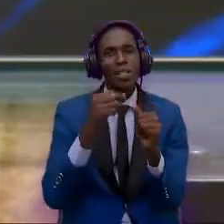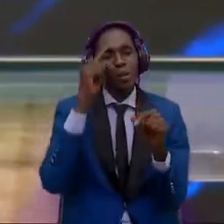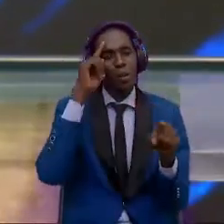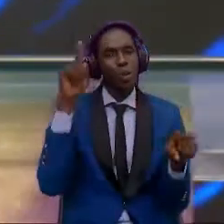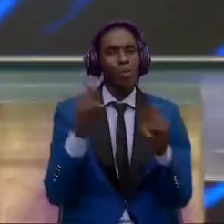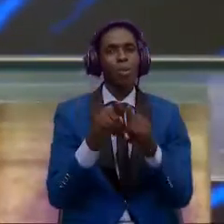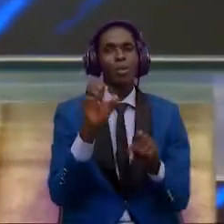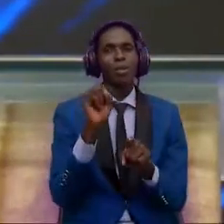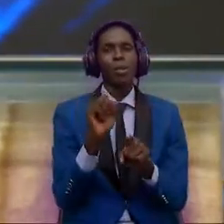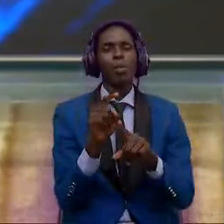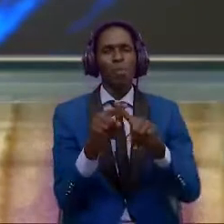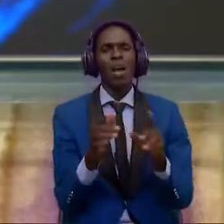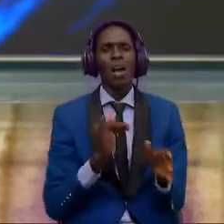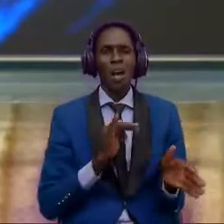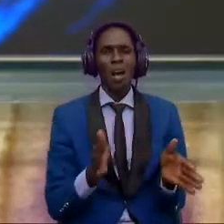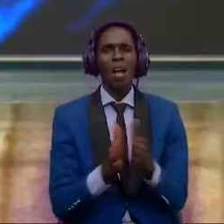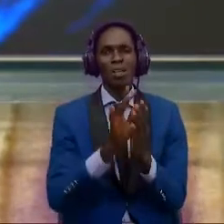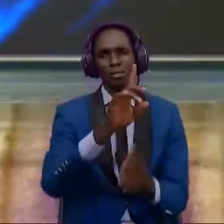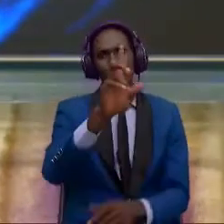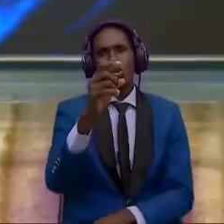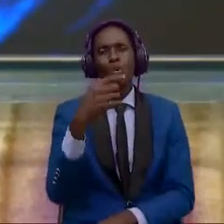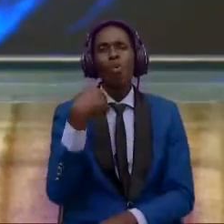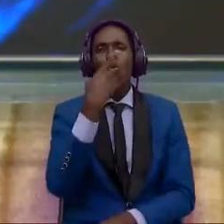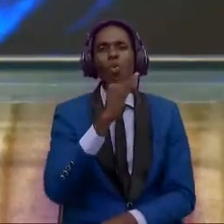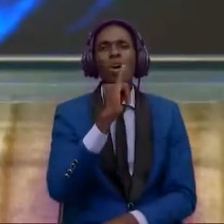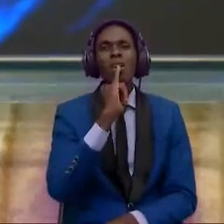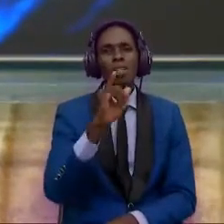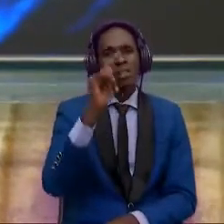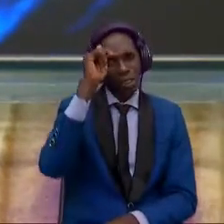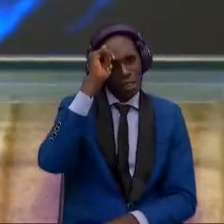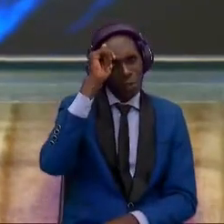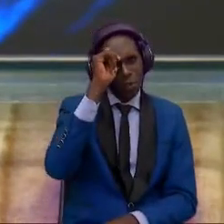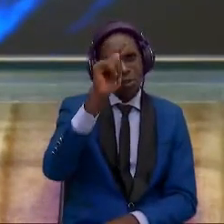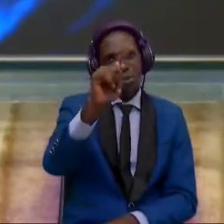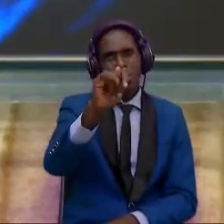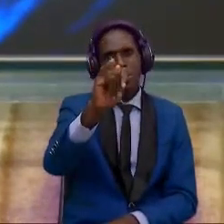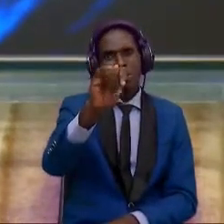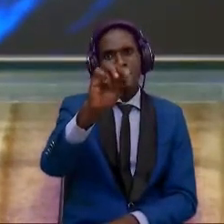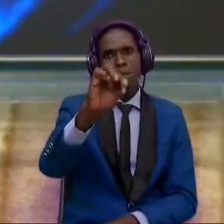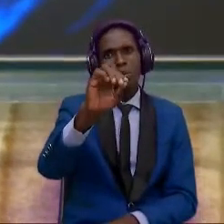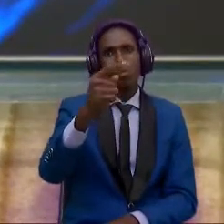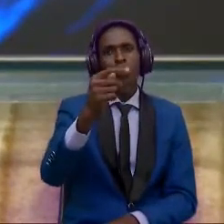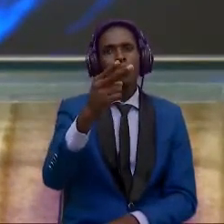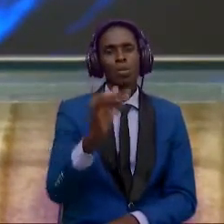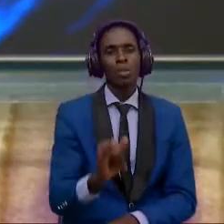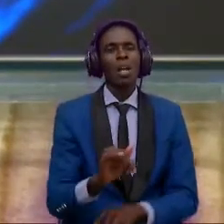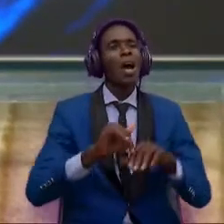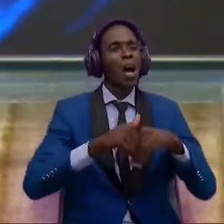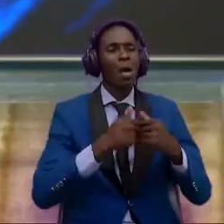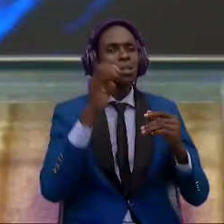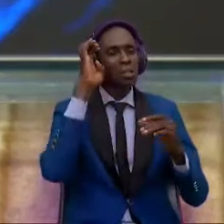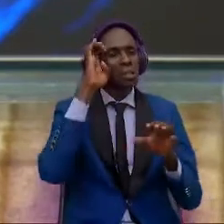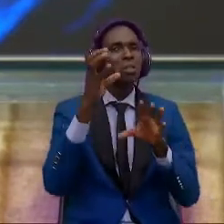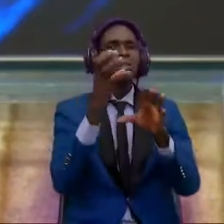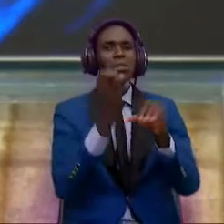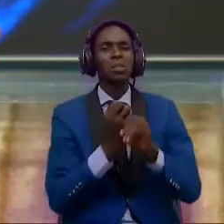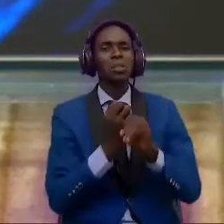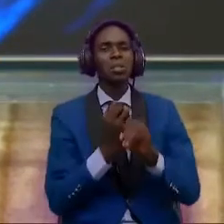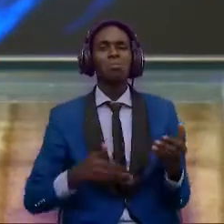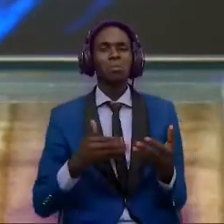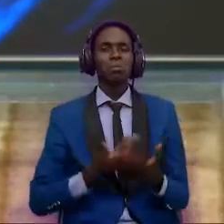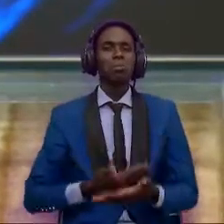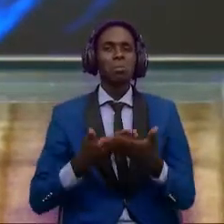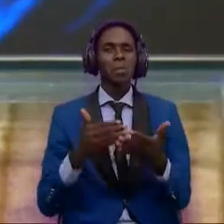Timothy? When was he converted? What was the means of his conversion? What was